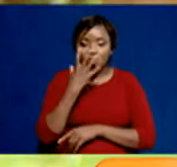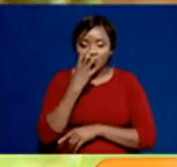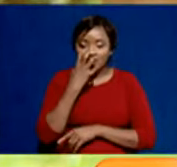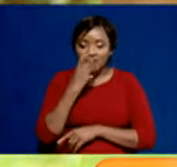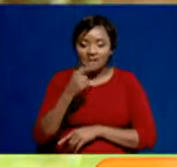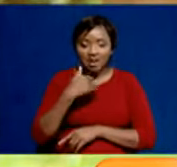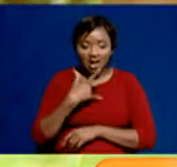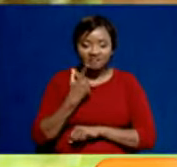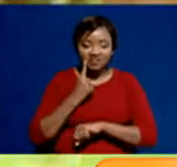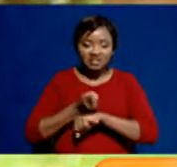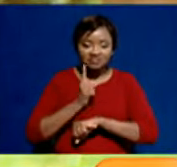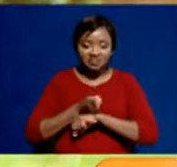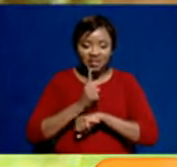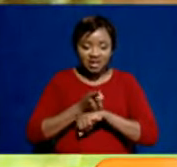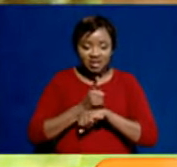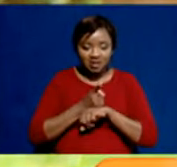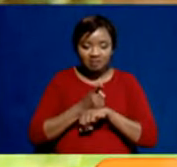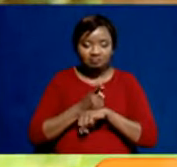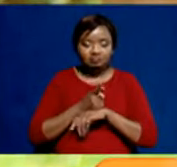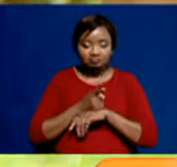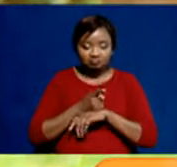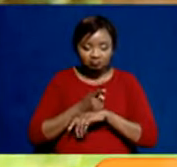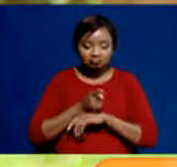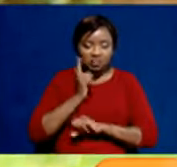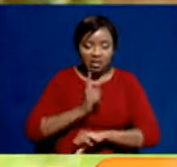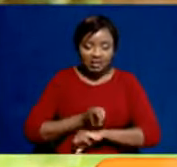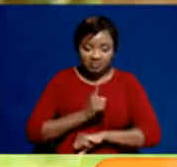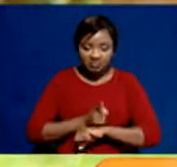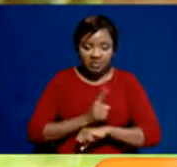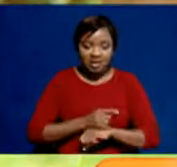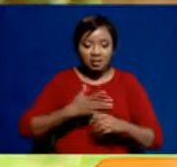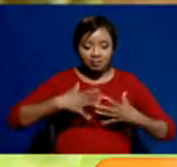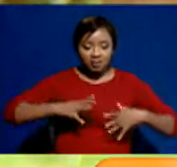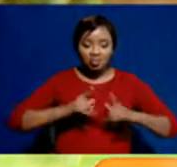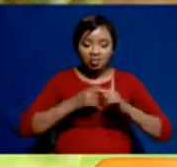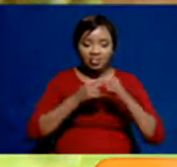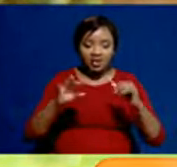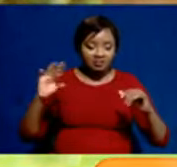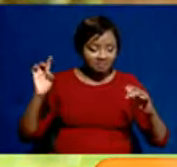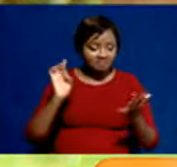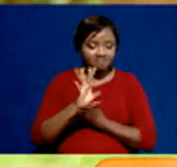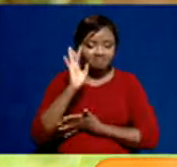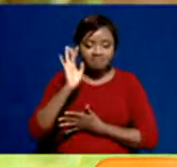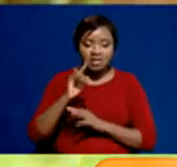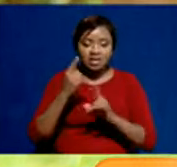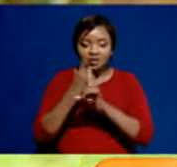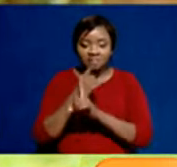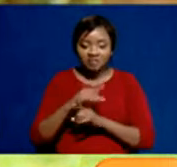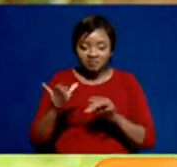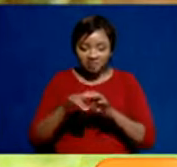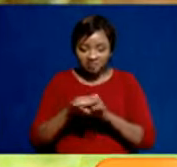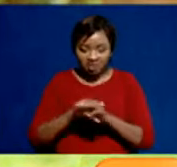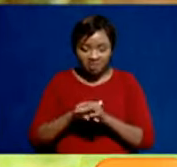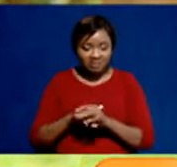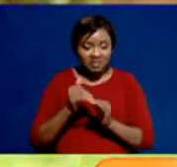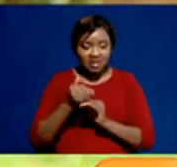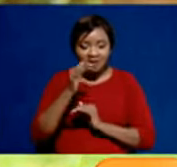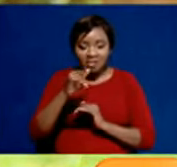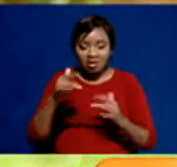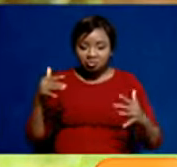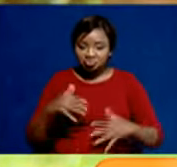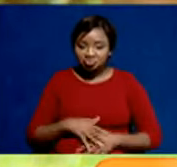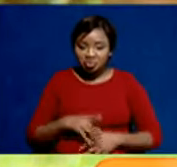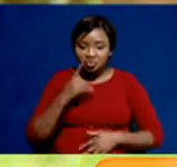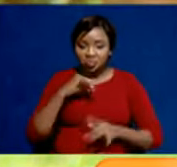proceedings and asked some members. And wow, who received them